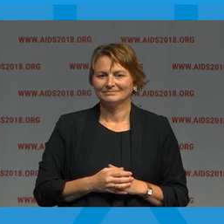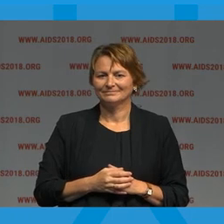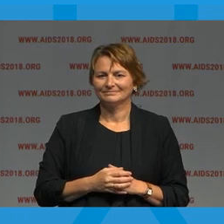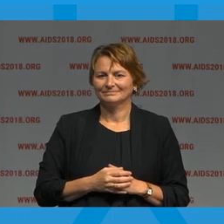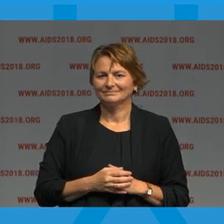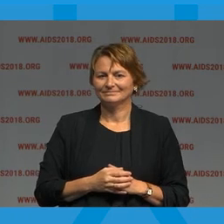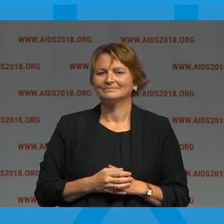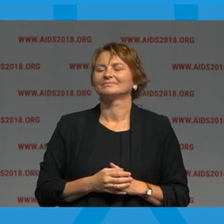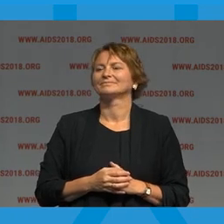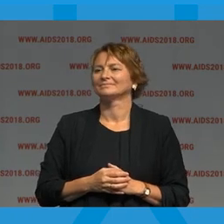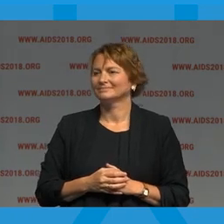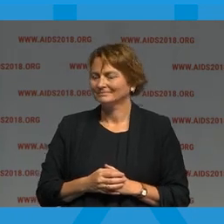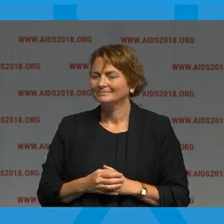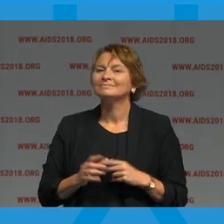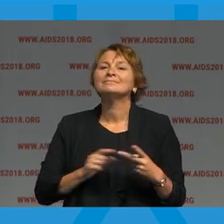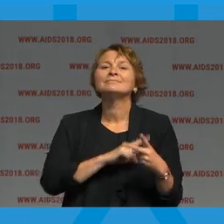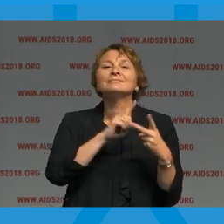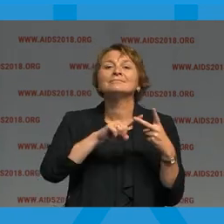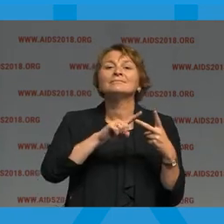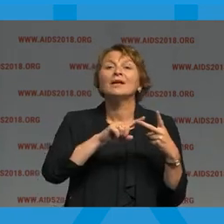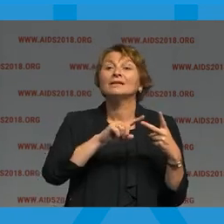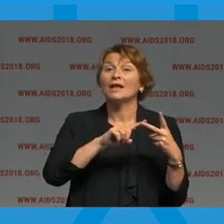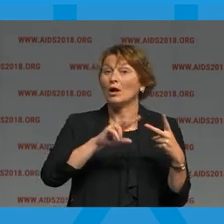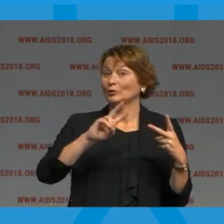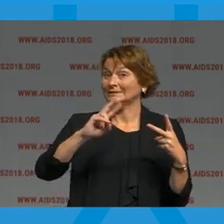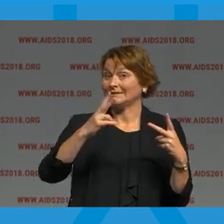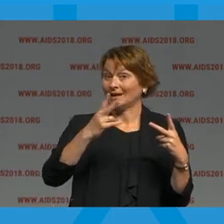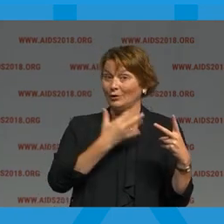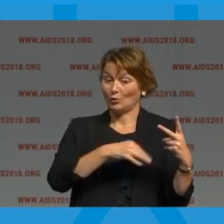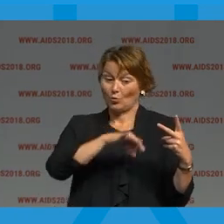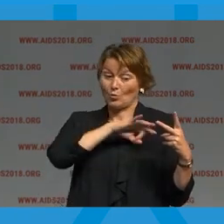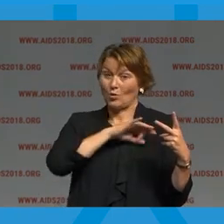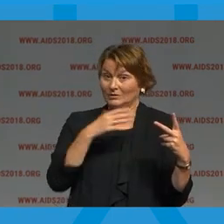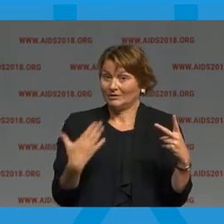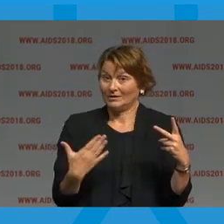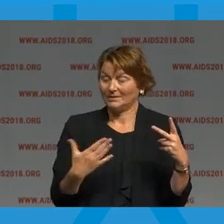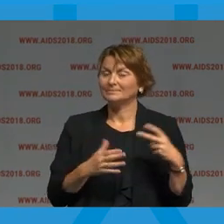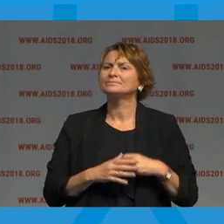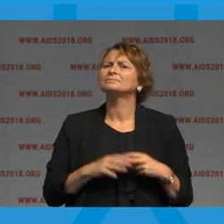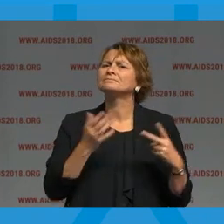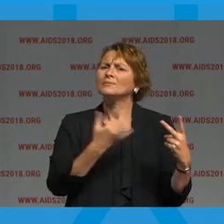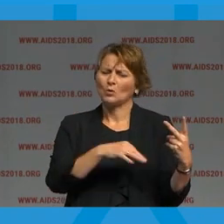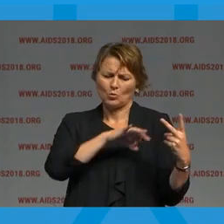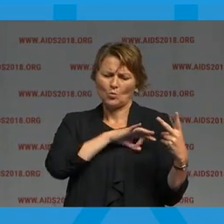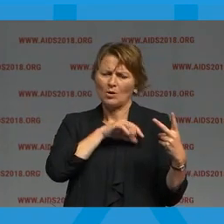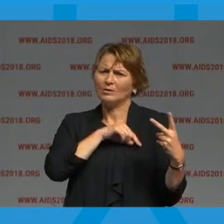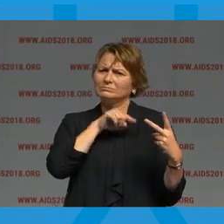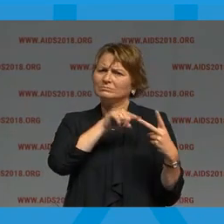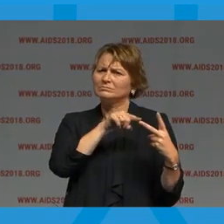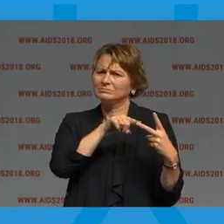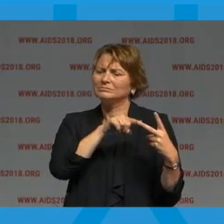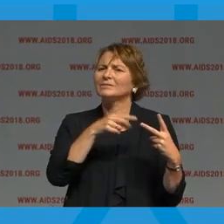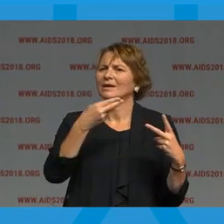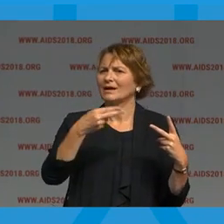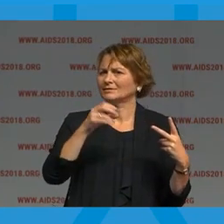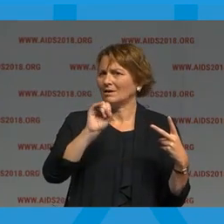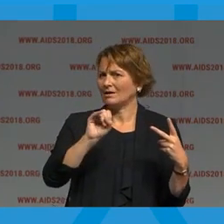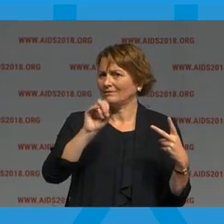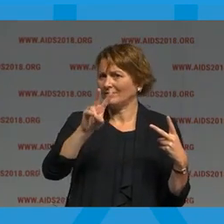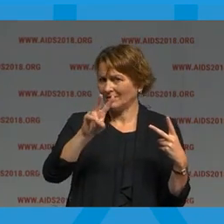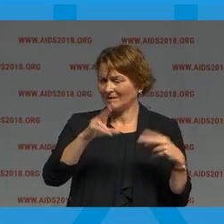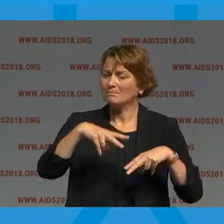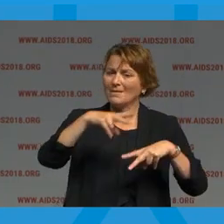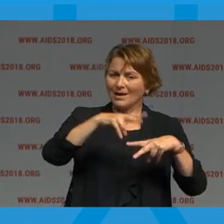So let's get on to the second of the two awards we're going to make today. This award goes to the HIV/AIDS Legal